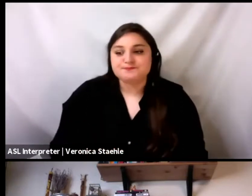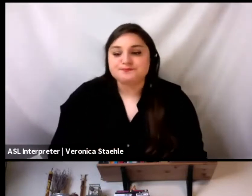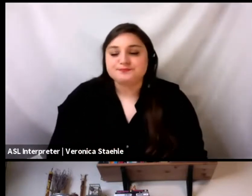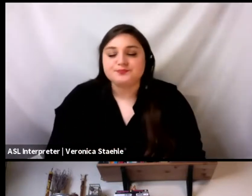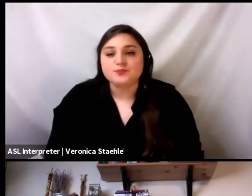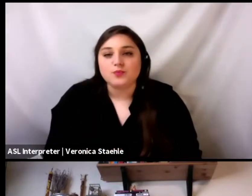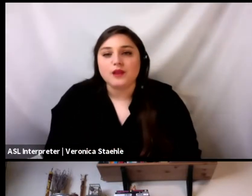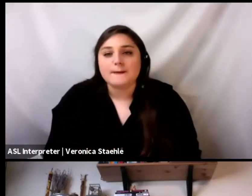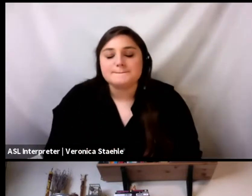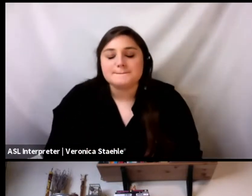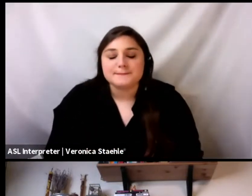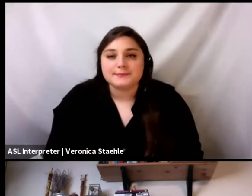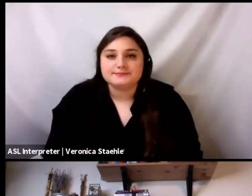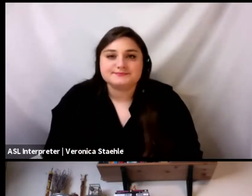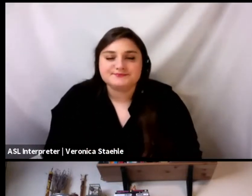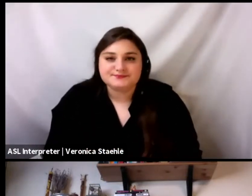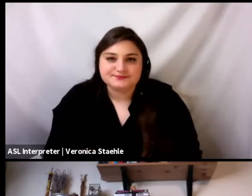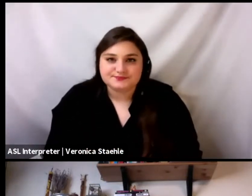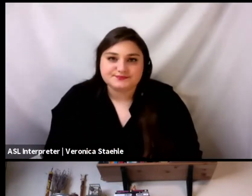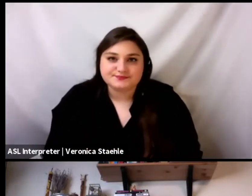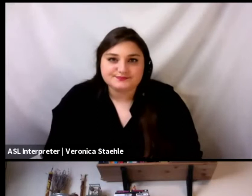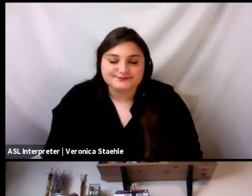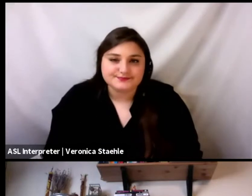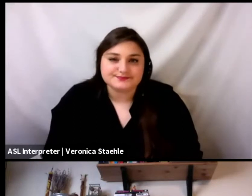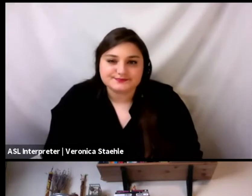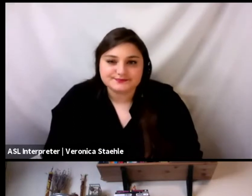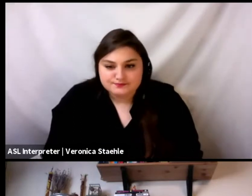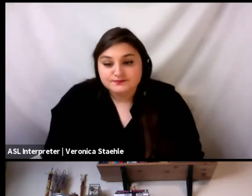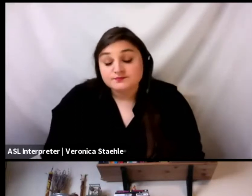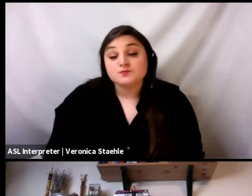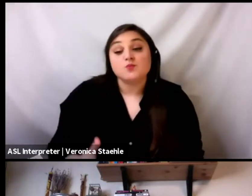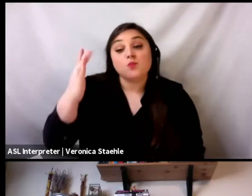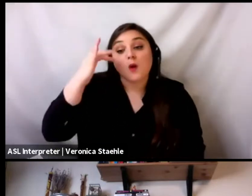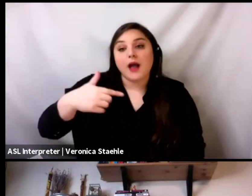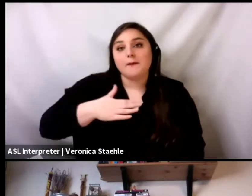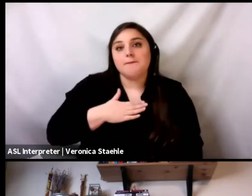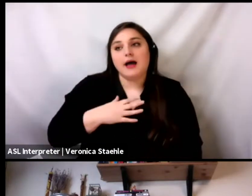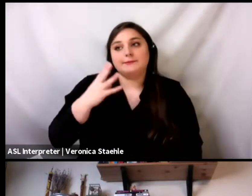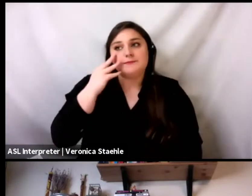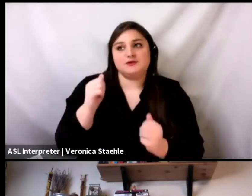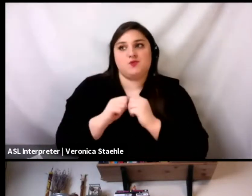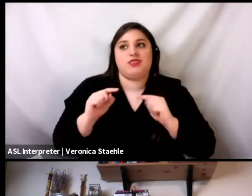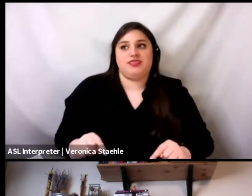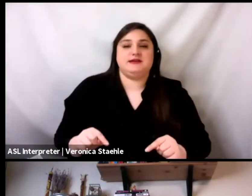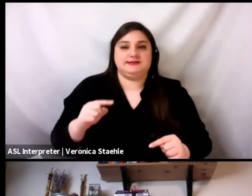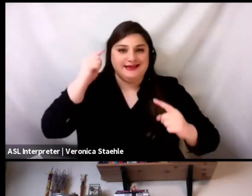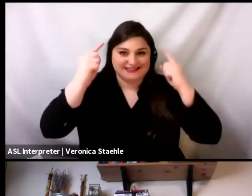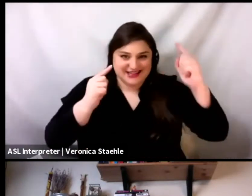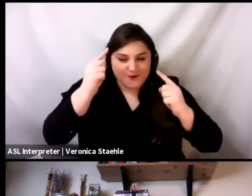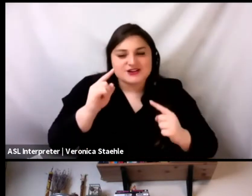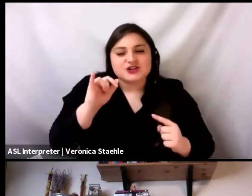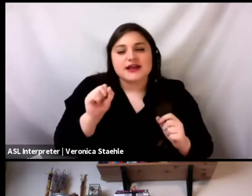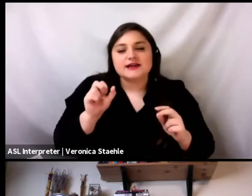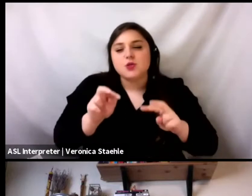like throughout this process I've been thinking a lot about like the comparison between like network spaces versus